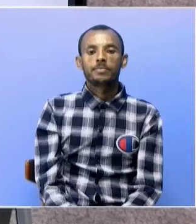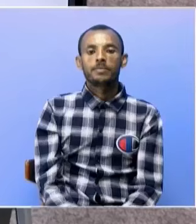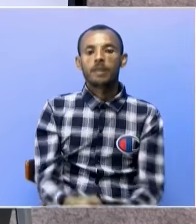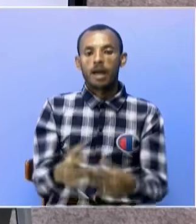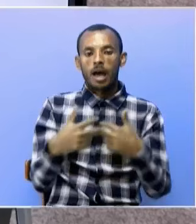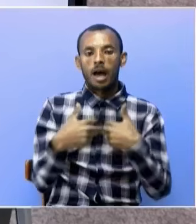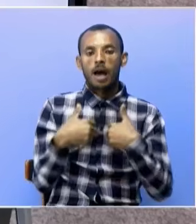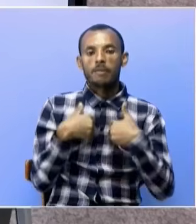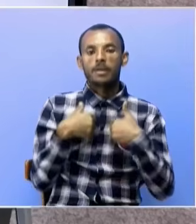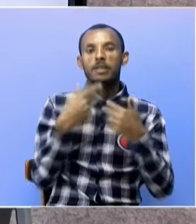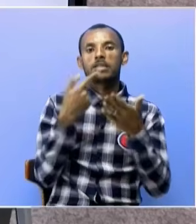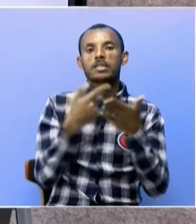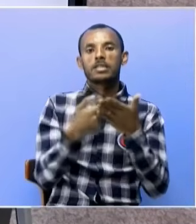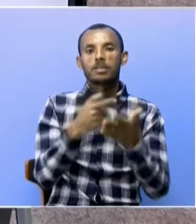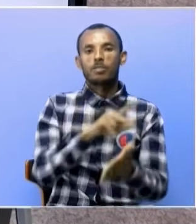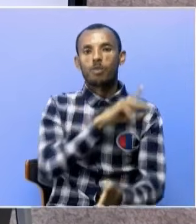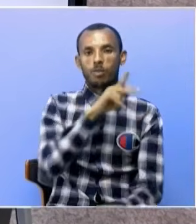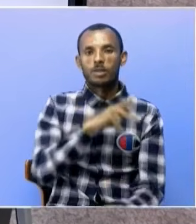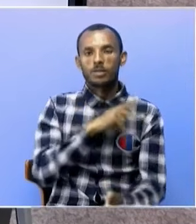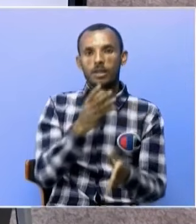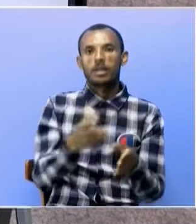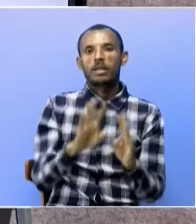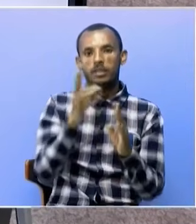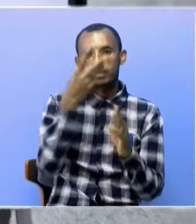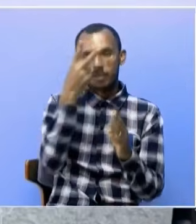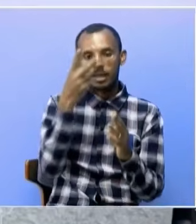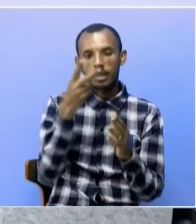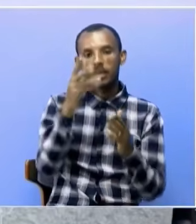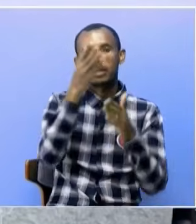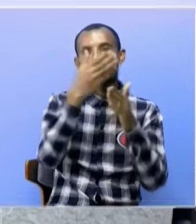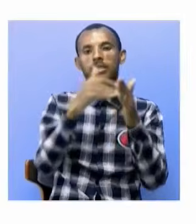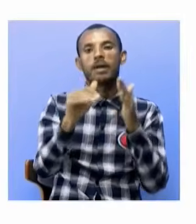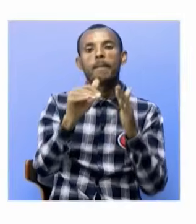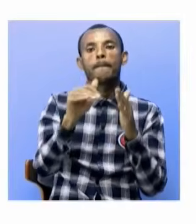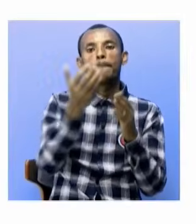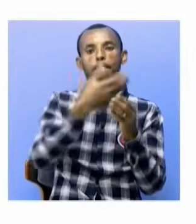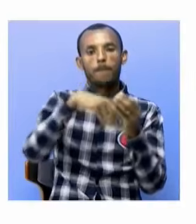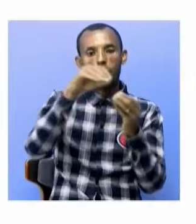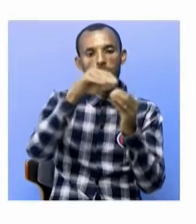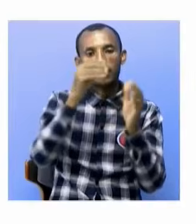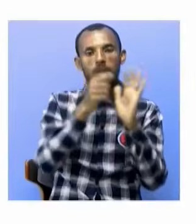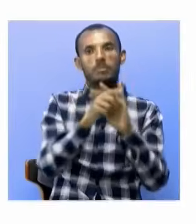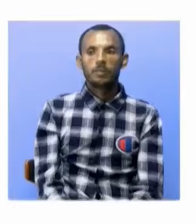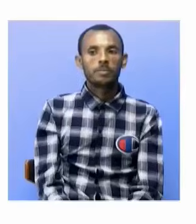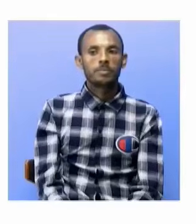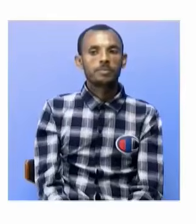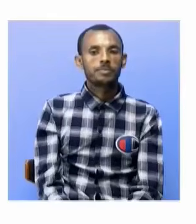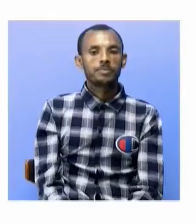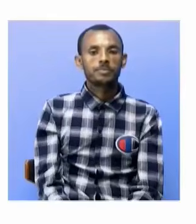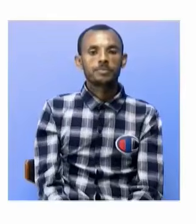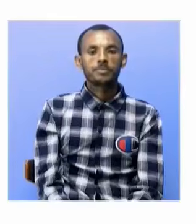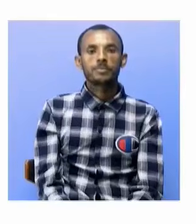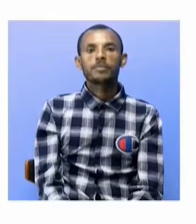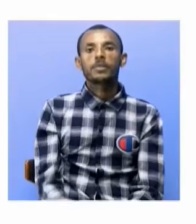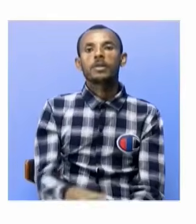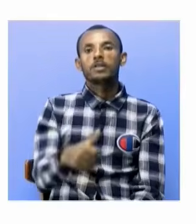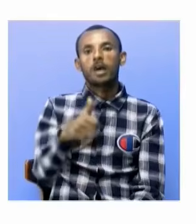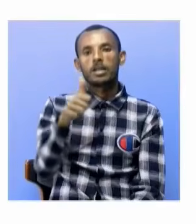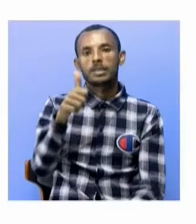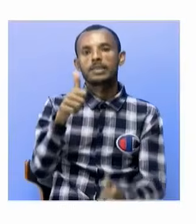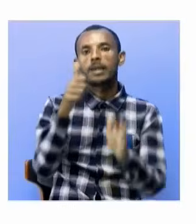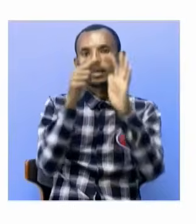having this property, let's see some more examples on squares. The other